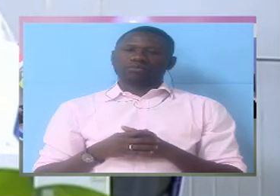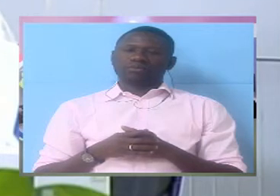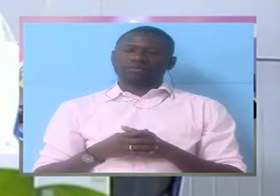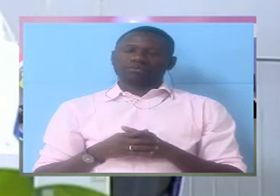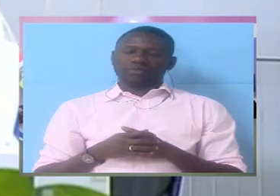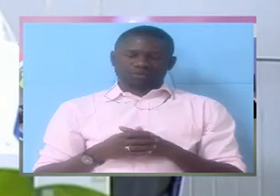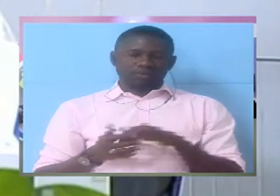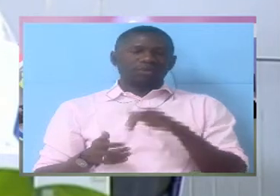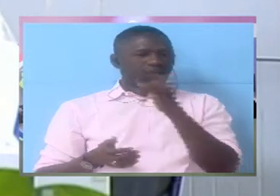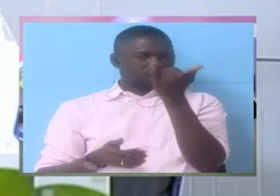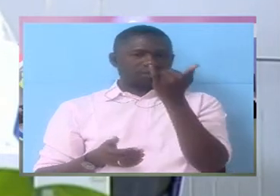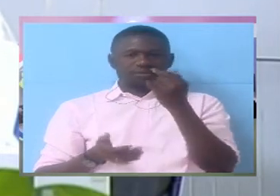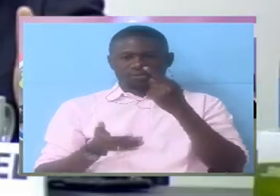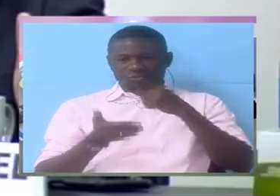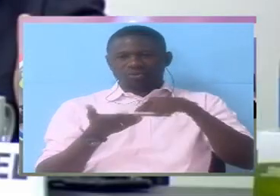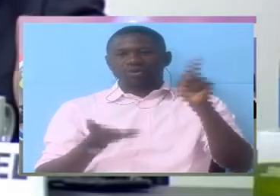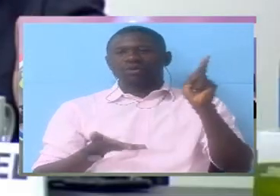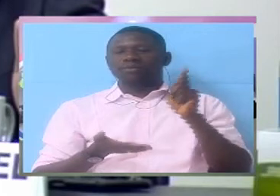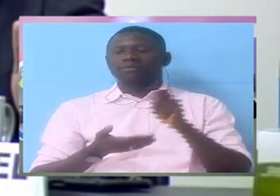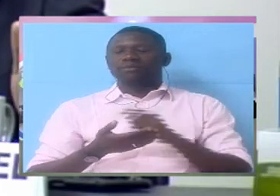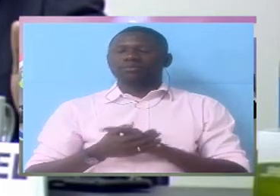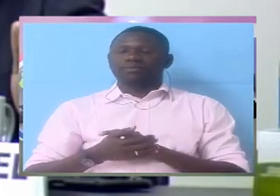correct Tonya.